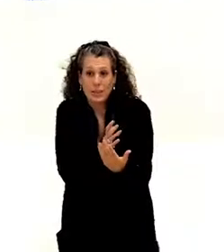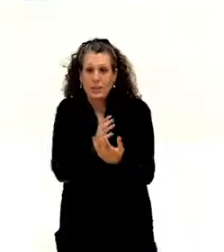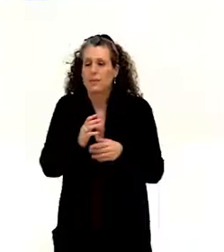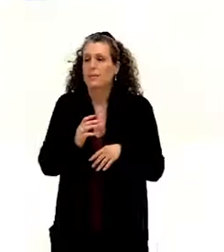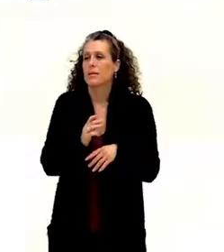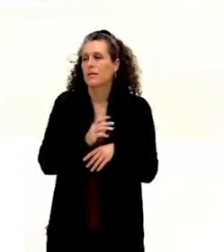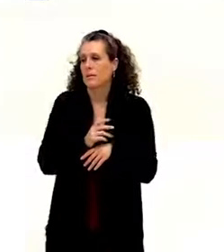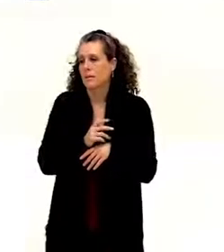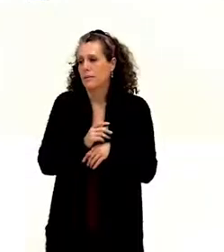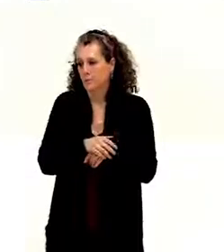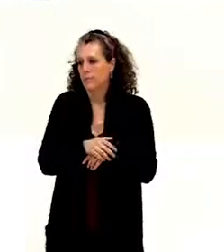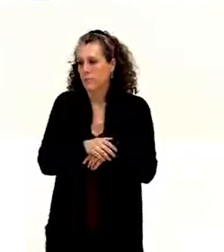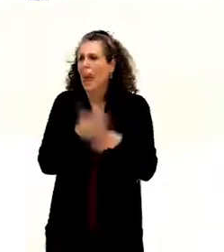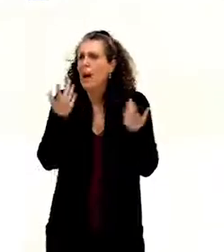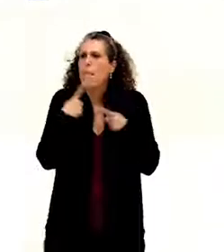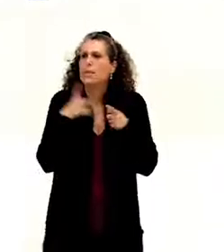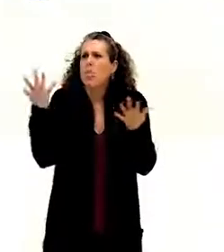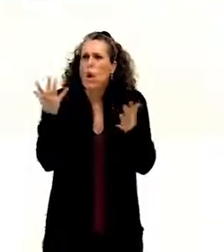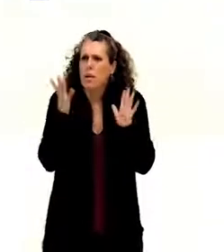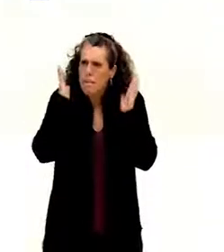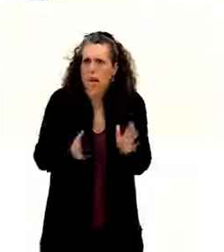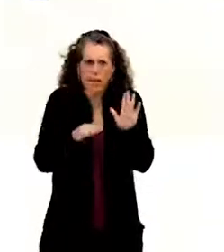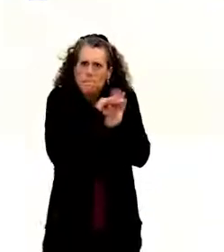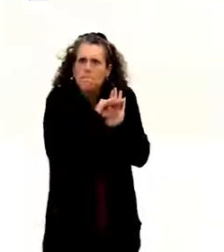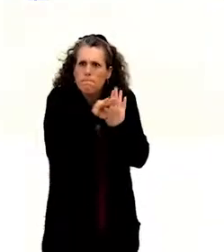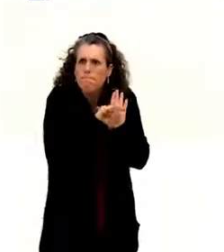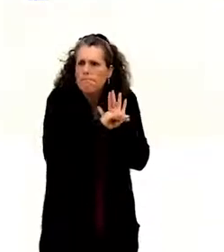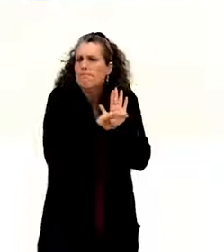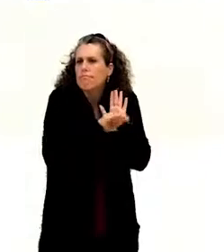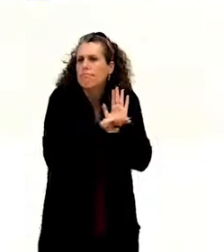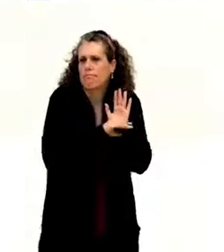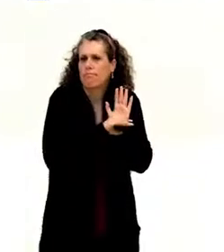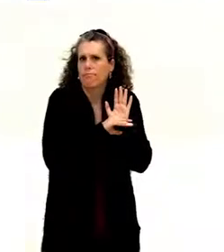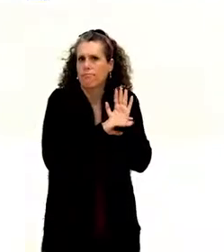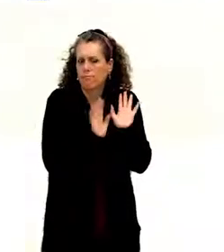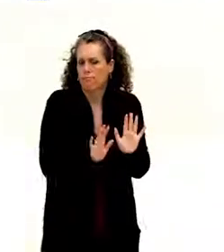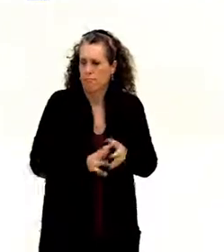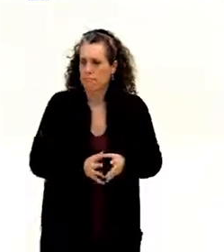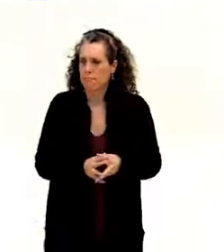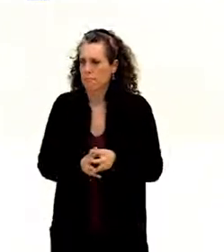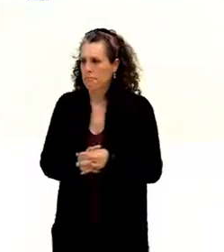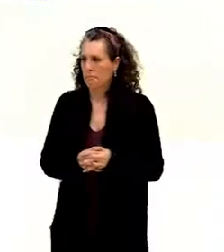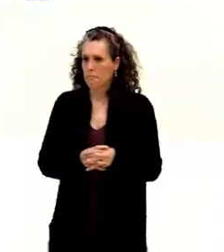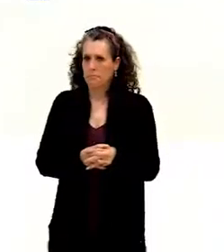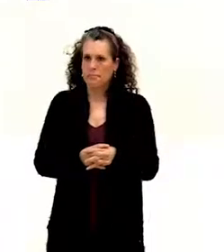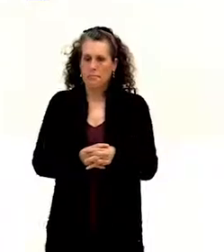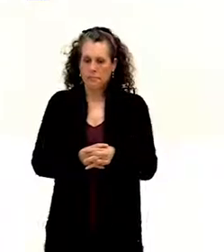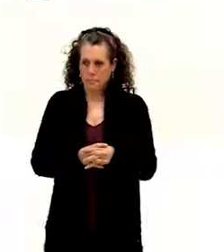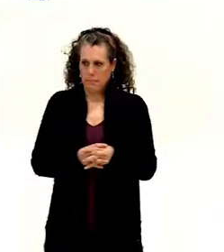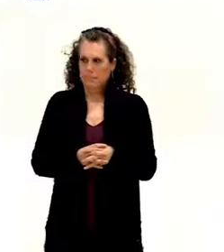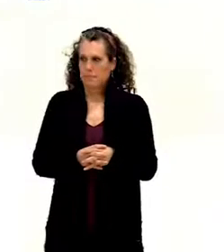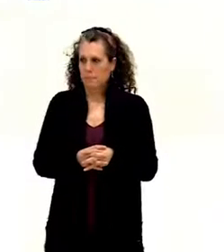the concept of the requirements of what is meant to be providing public services. As